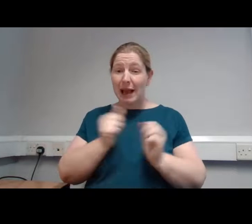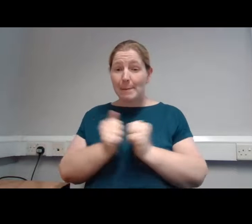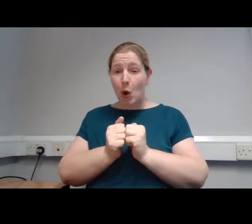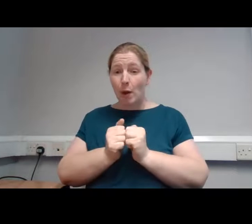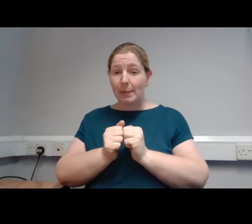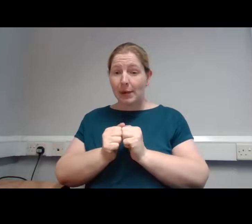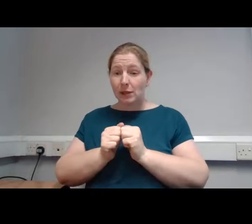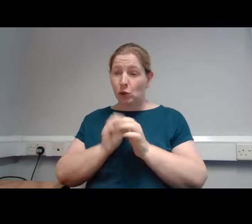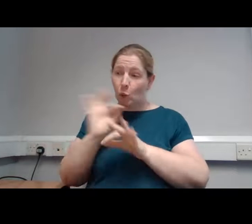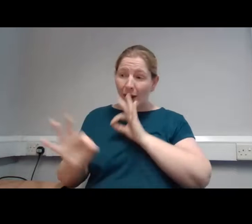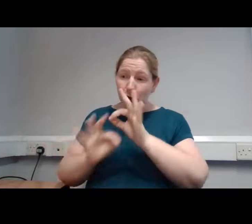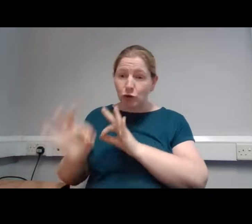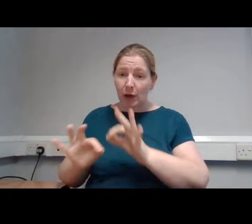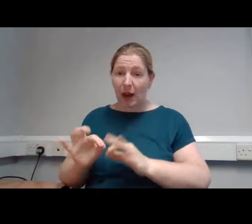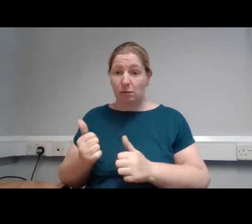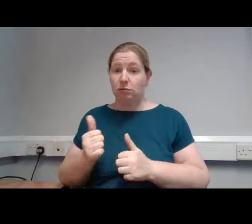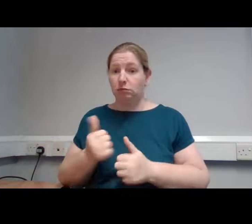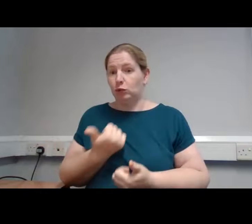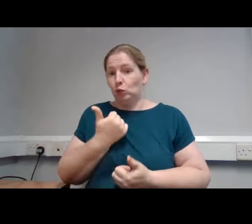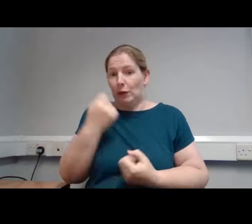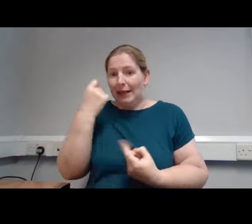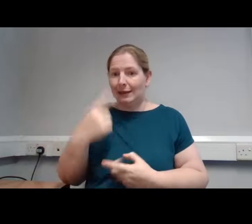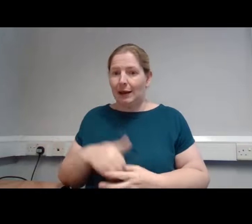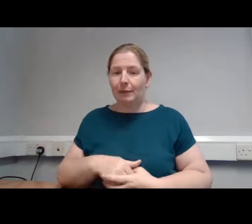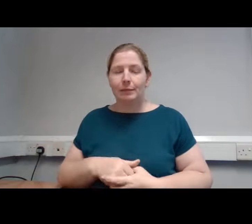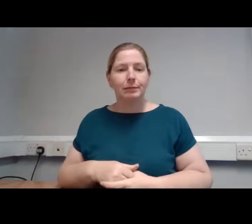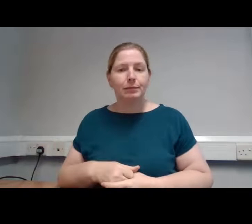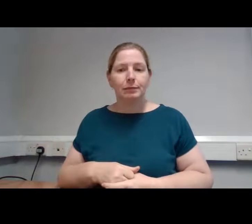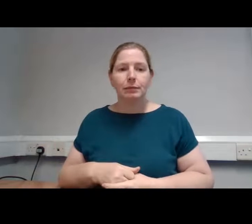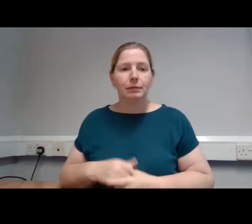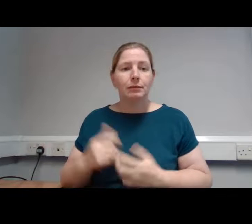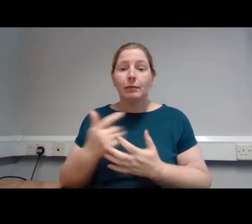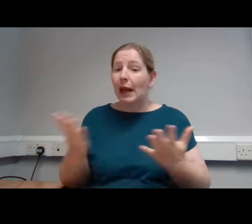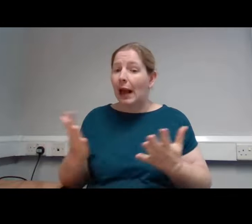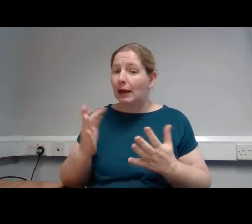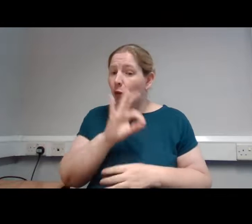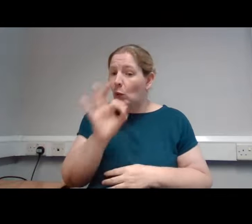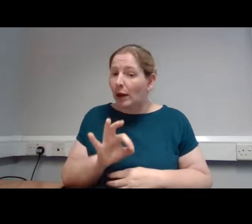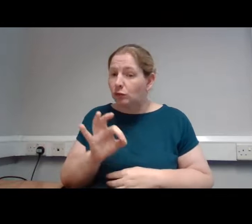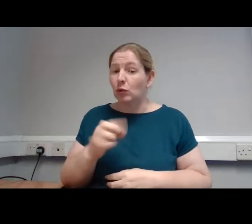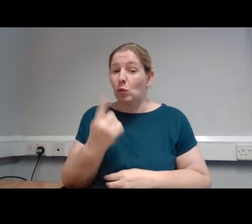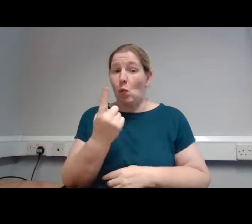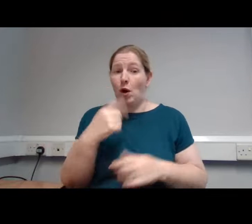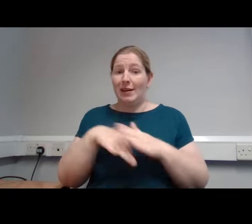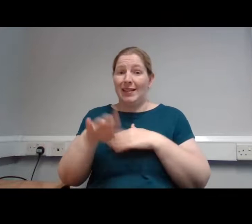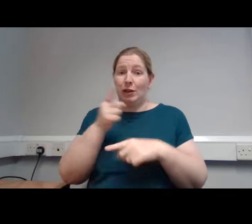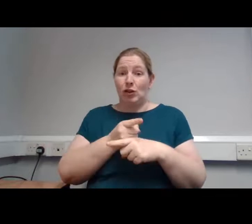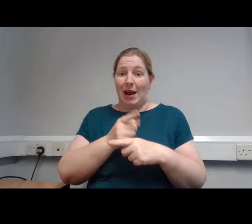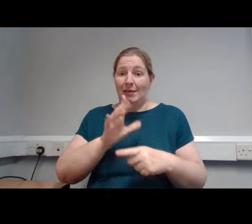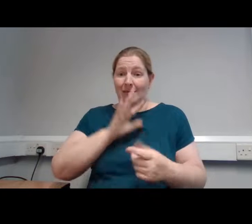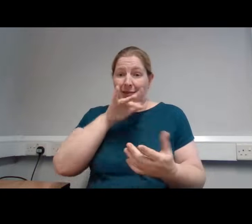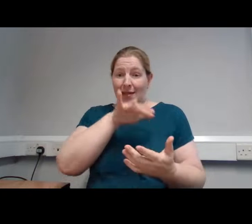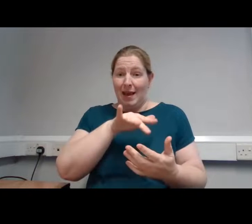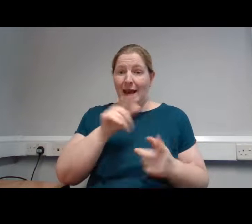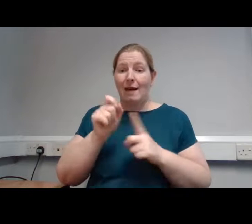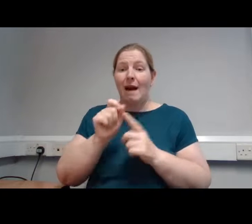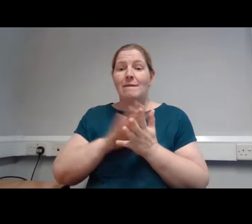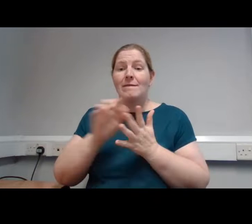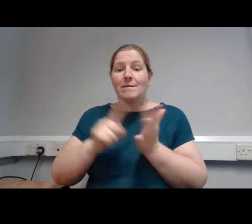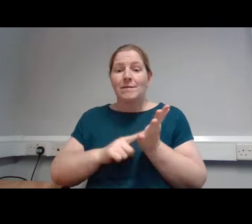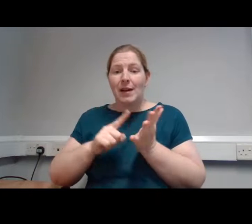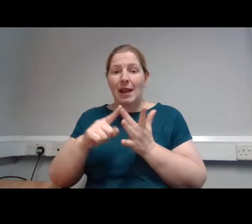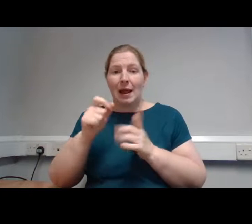questionnaire. So if everybody can get any questions ready, there is one in the chat which I'll read out from Philippa.